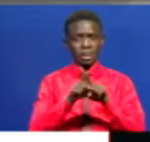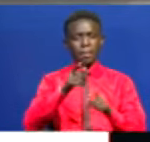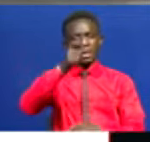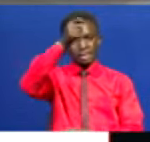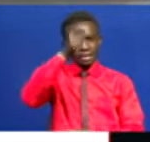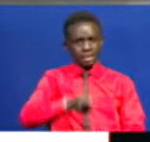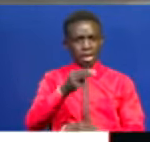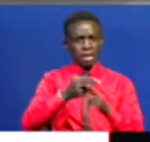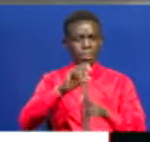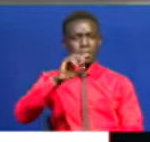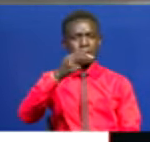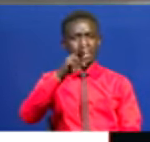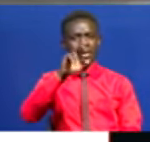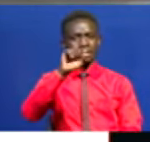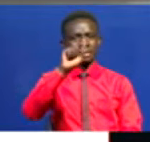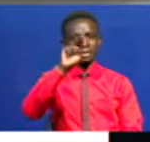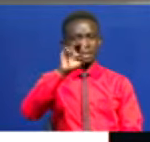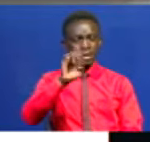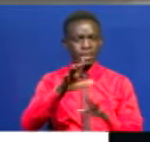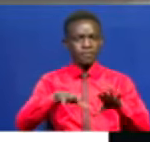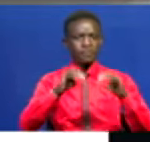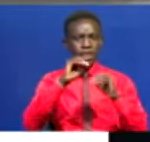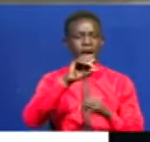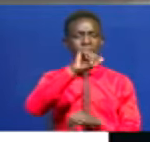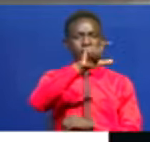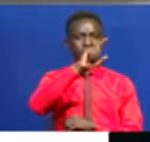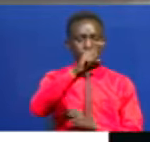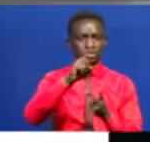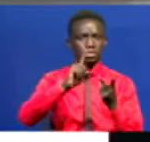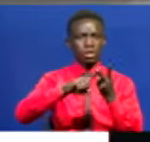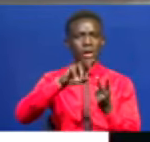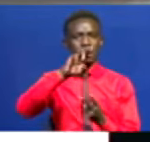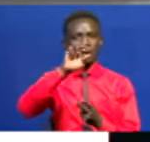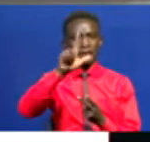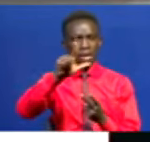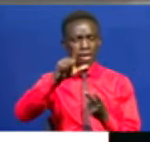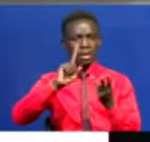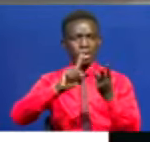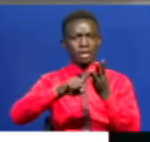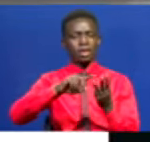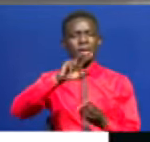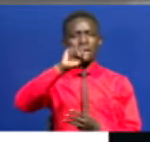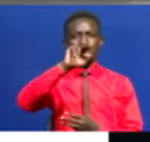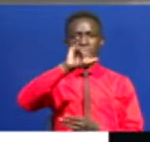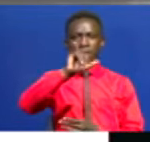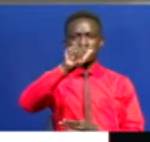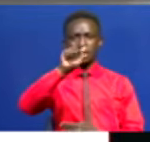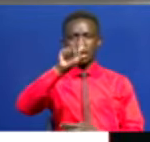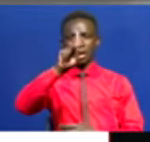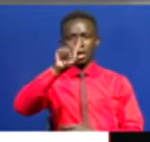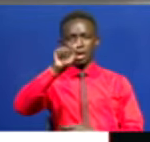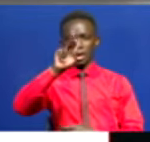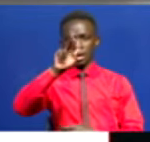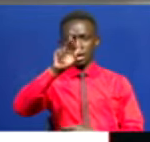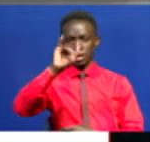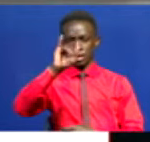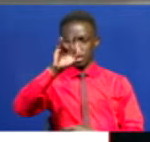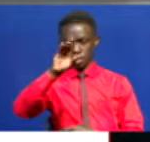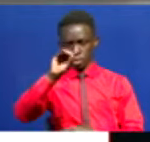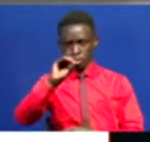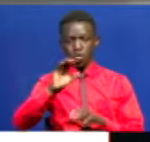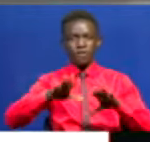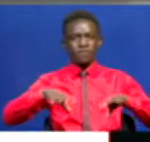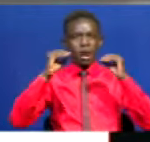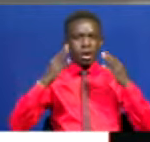found Alex Ochogo, Rael Nyakerario and Pascipicah Nyakerario guilty of causing bodily harm